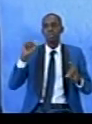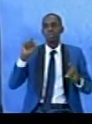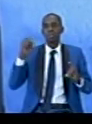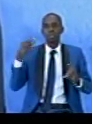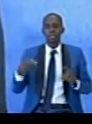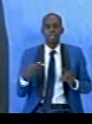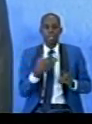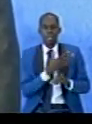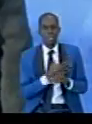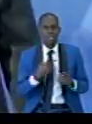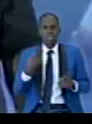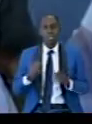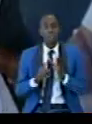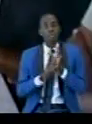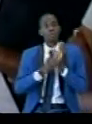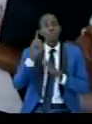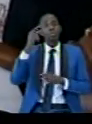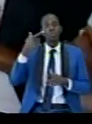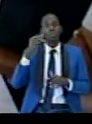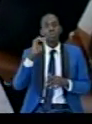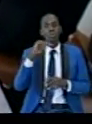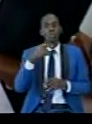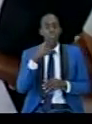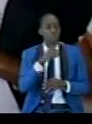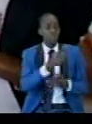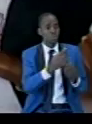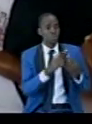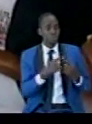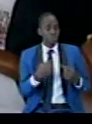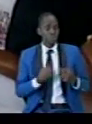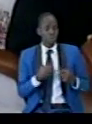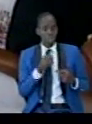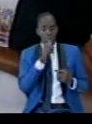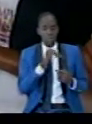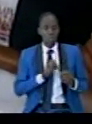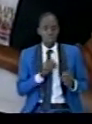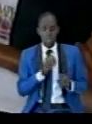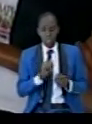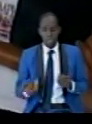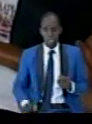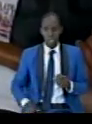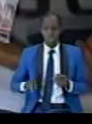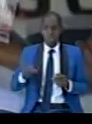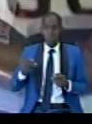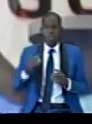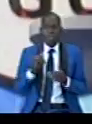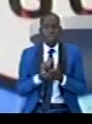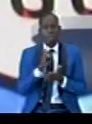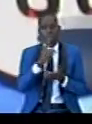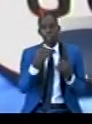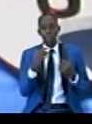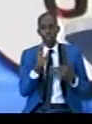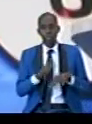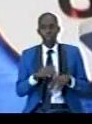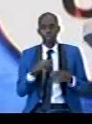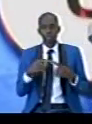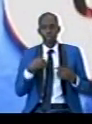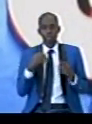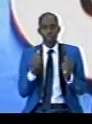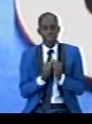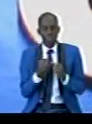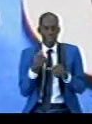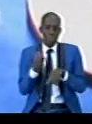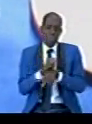with a sling and a stone. I will feed the birds of the air with your flesh. No, he couldn't do